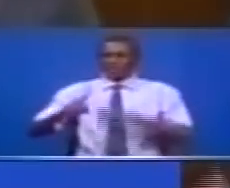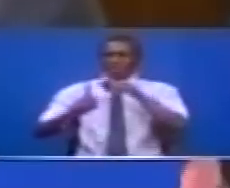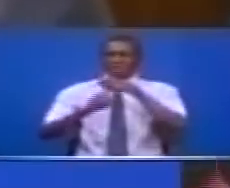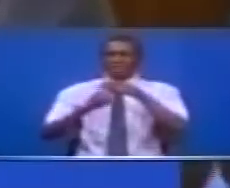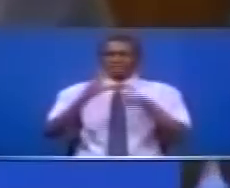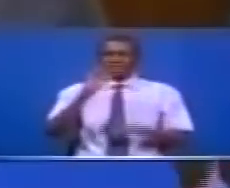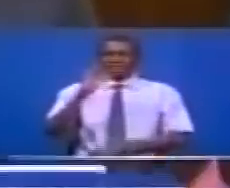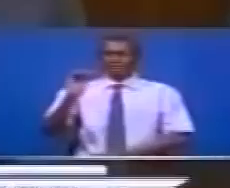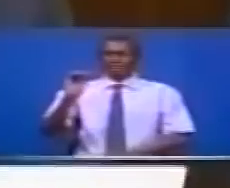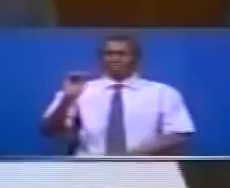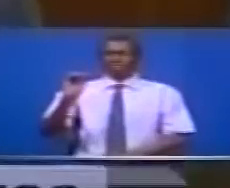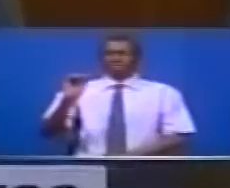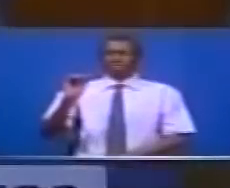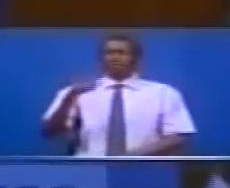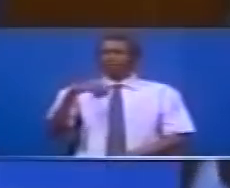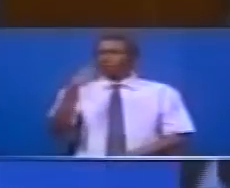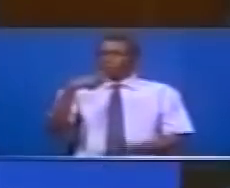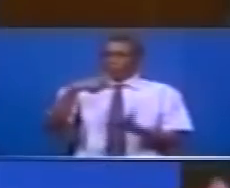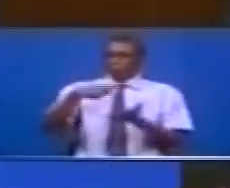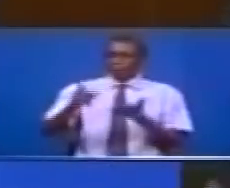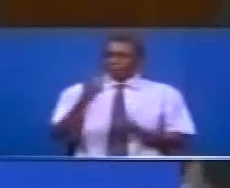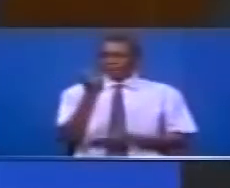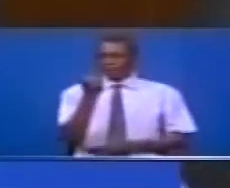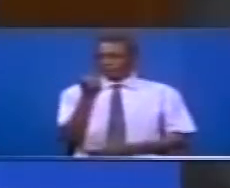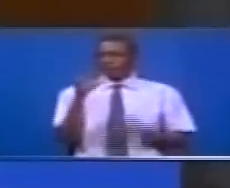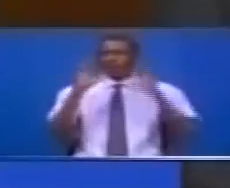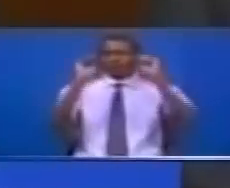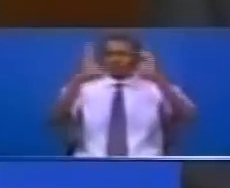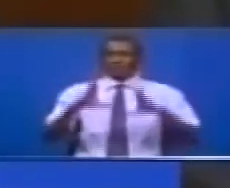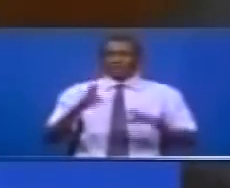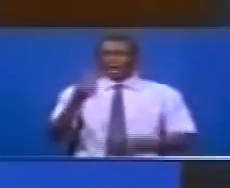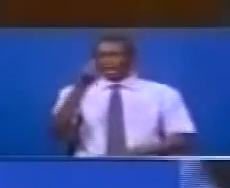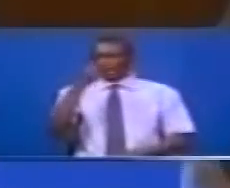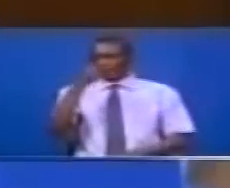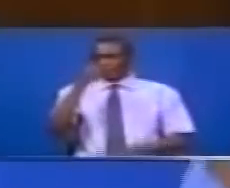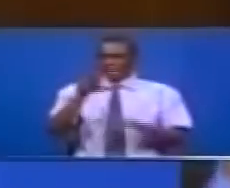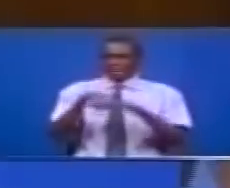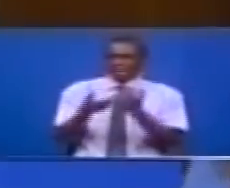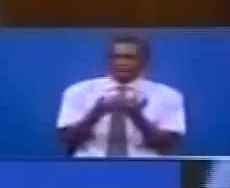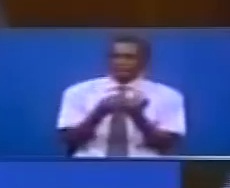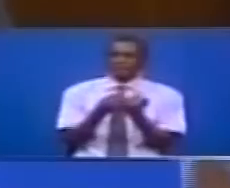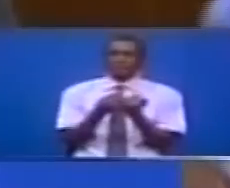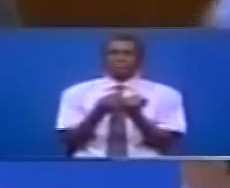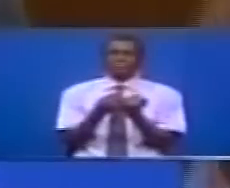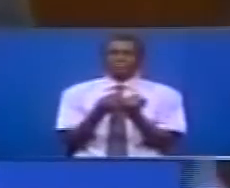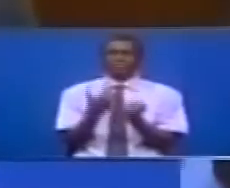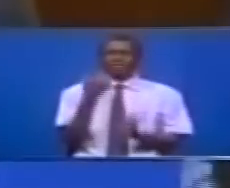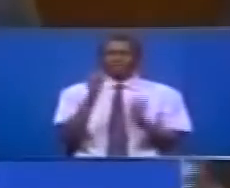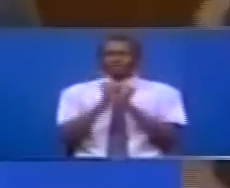7,600, while the lowest paid teacher in Tanzania earns Kenya shillings